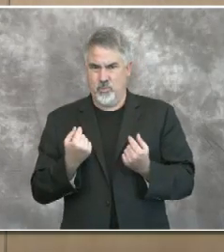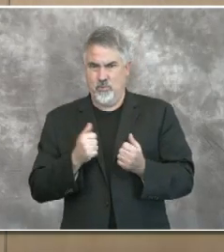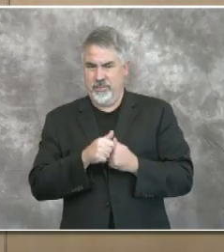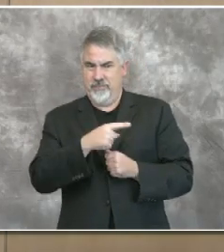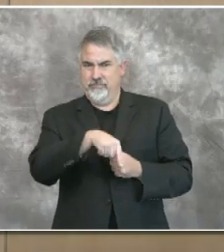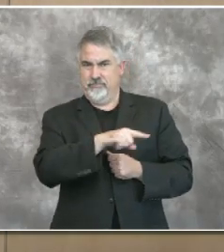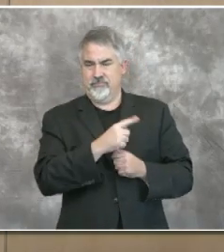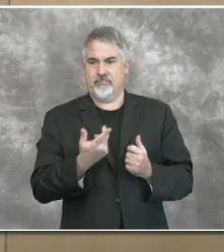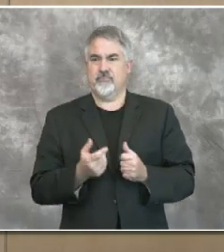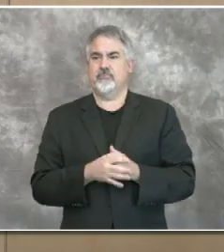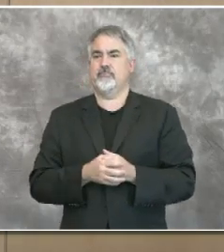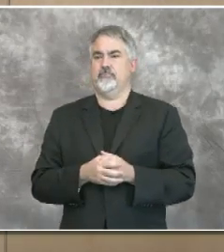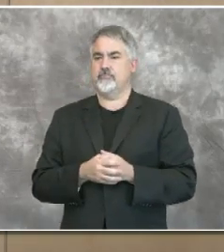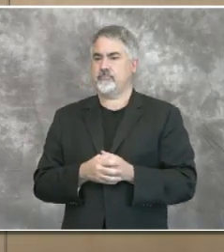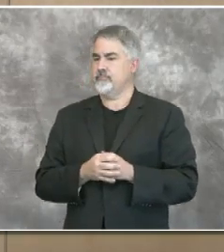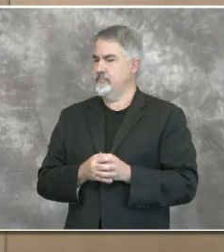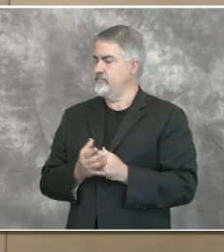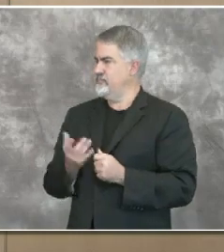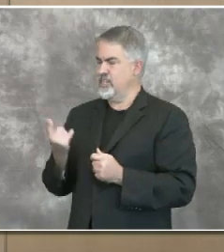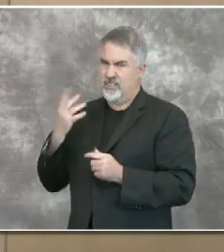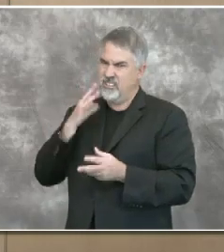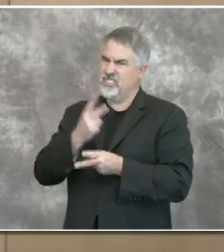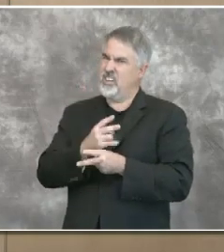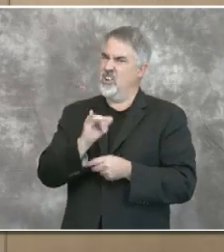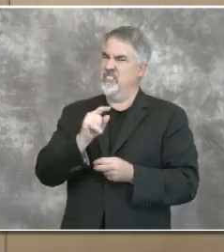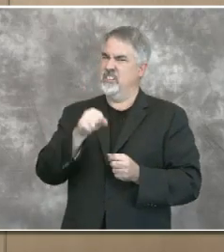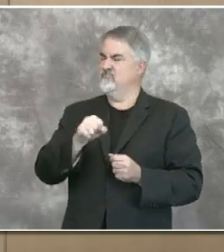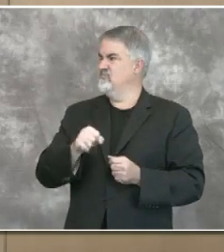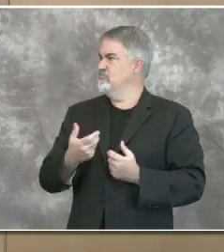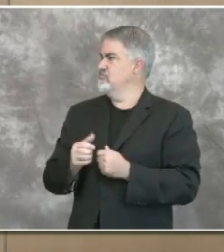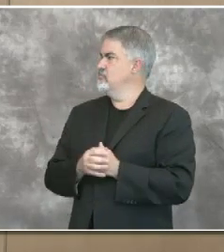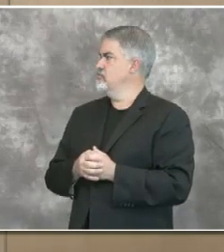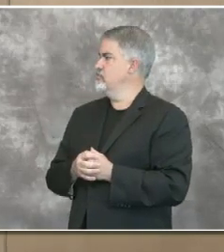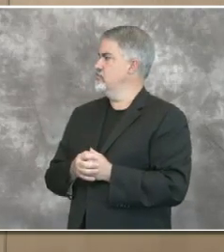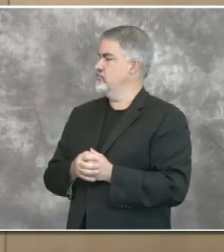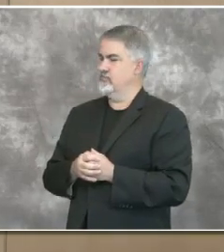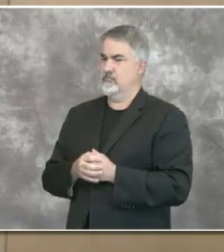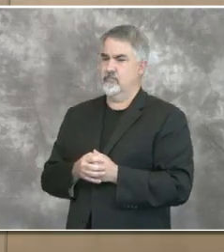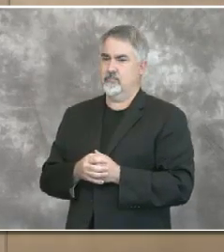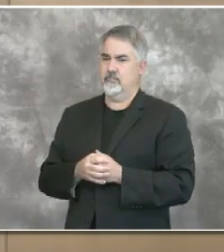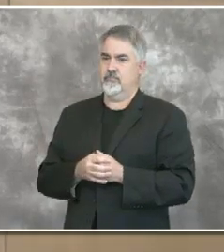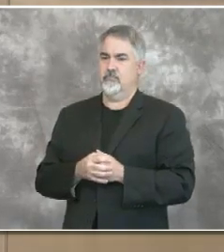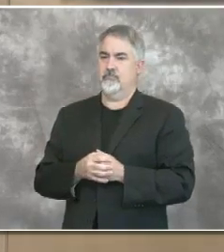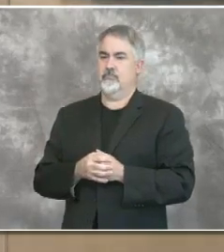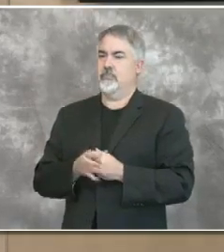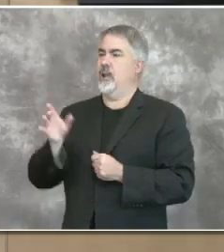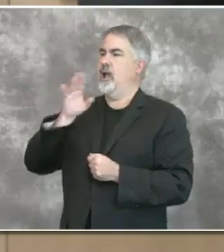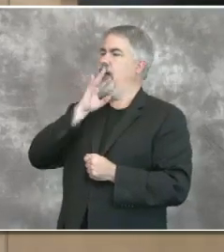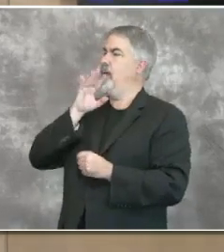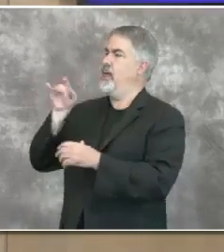efforts. What about with the San Diego Police Department?